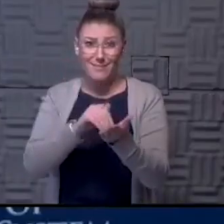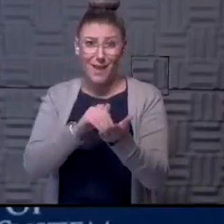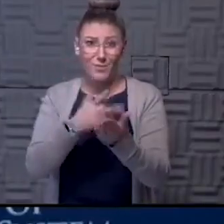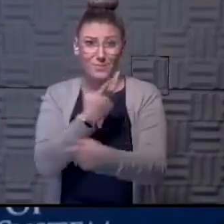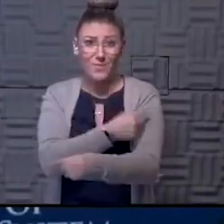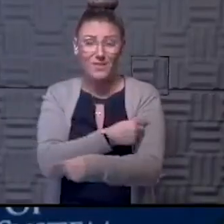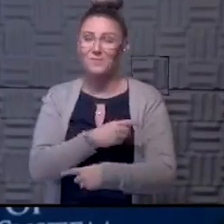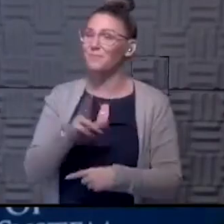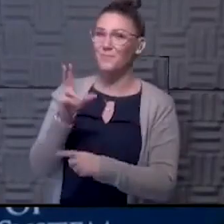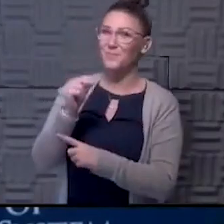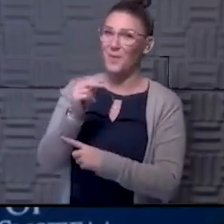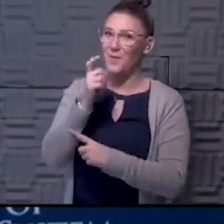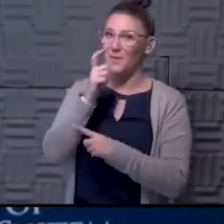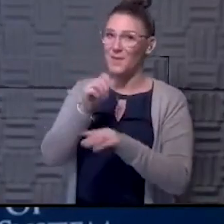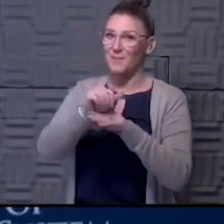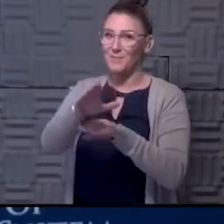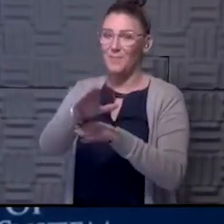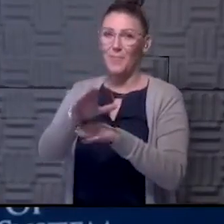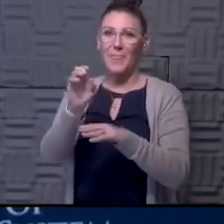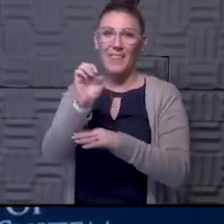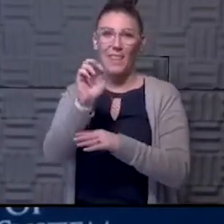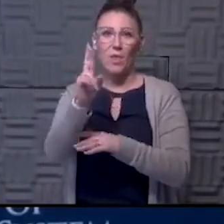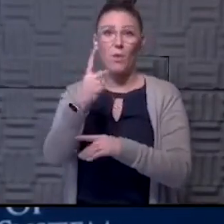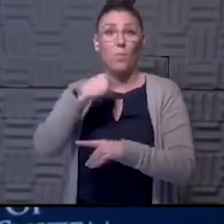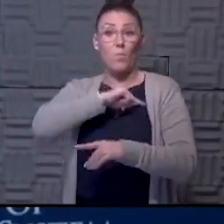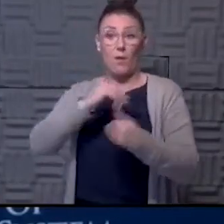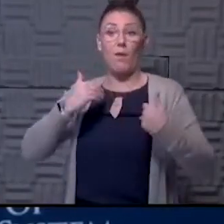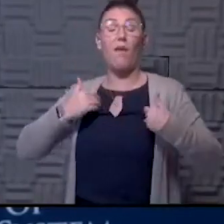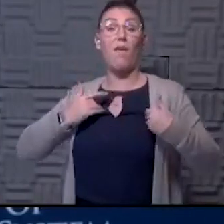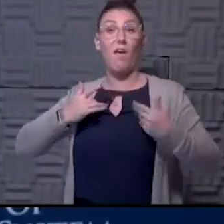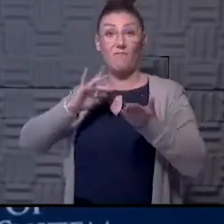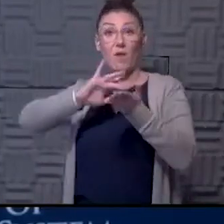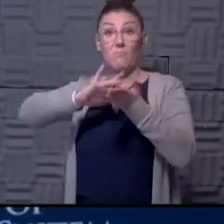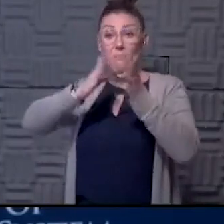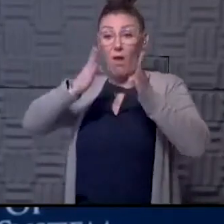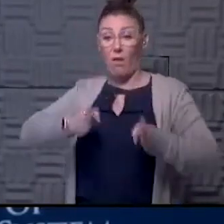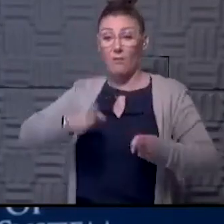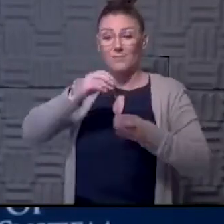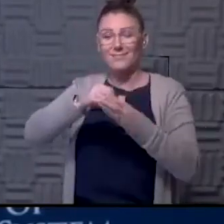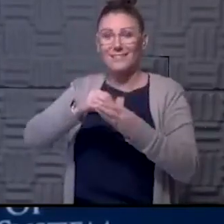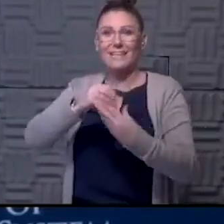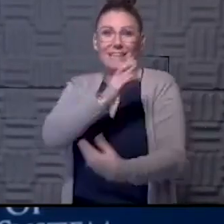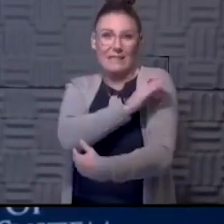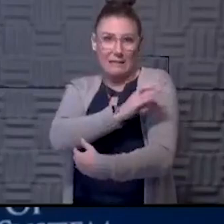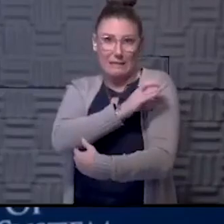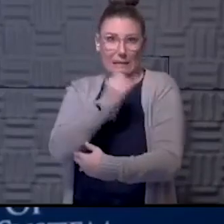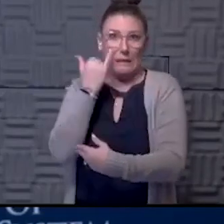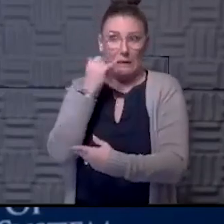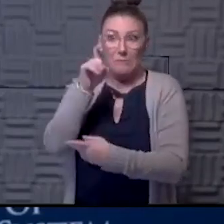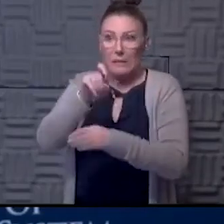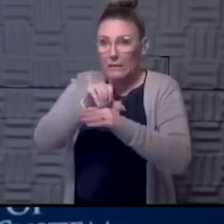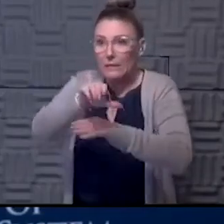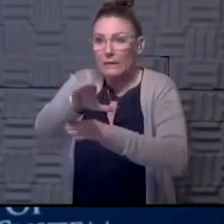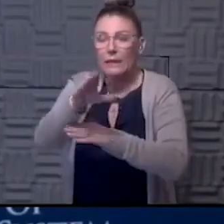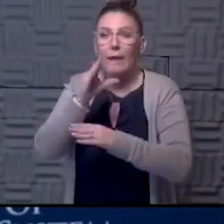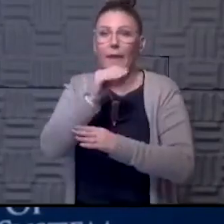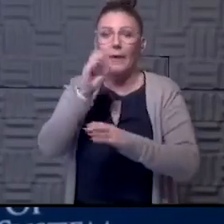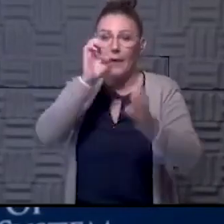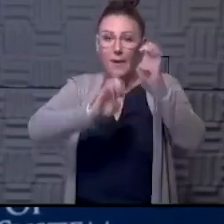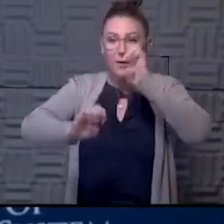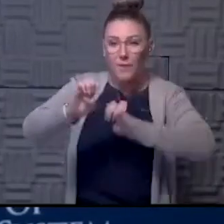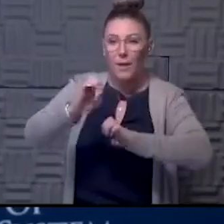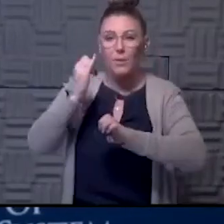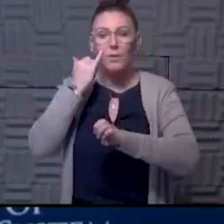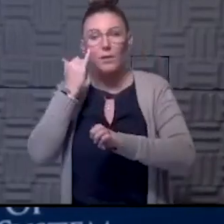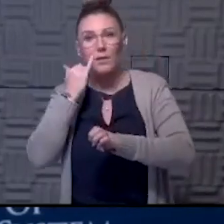We have a medic that we keep there in our vaccination clinic just in case we need to, so they can evaluate and decide if we need to